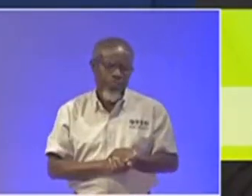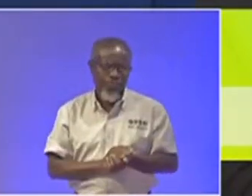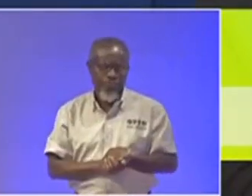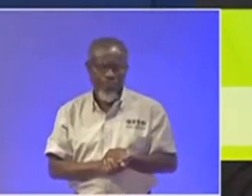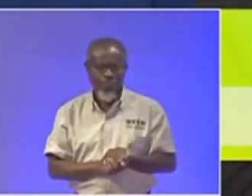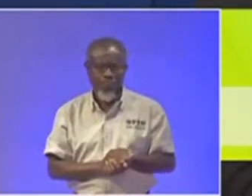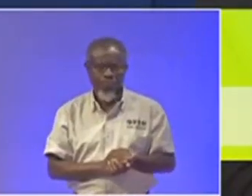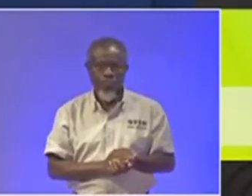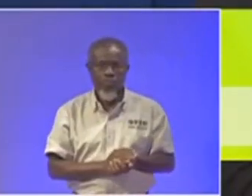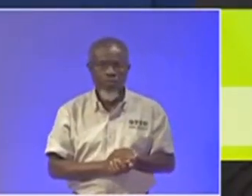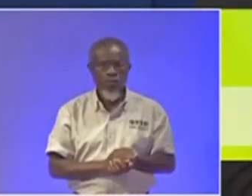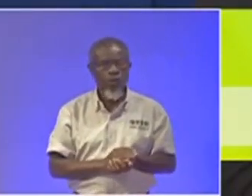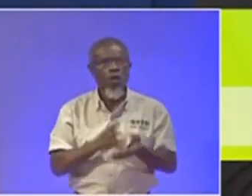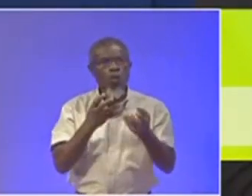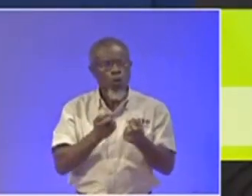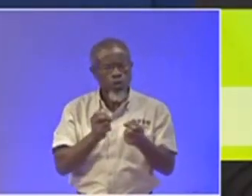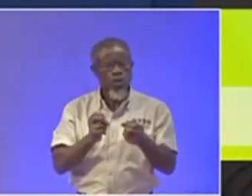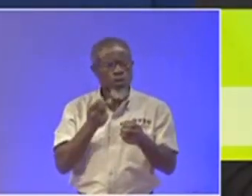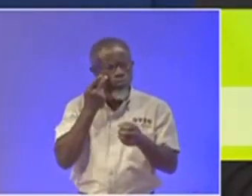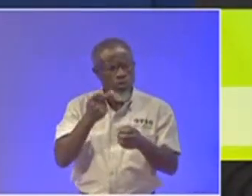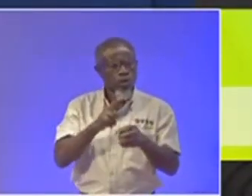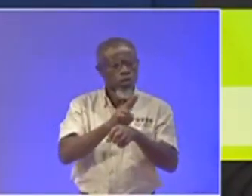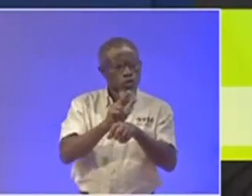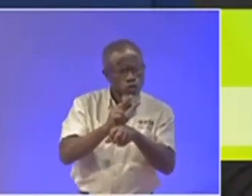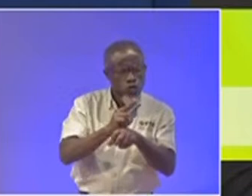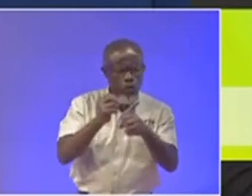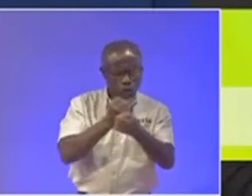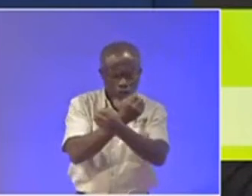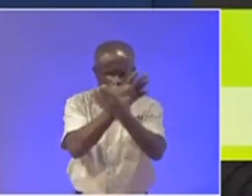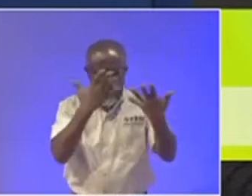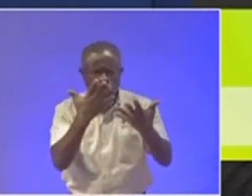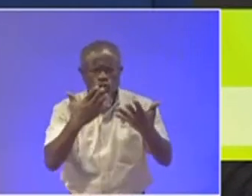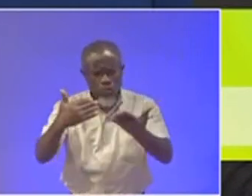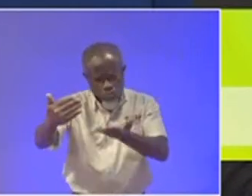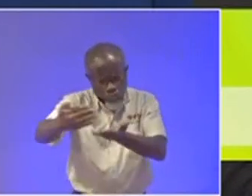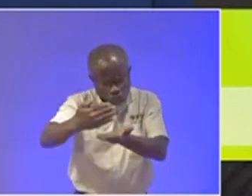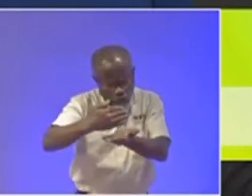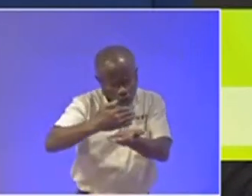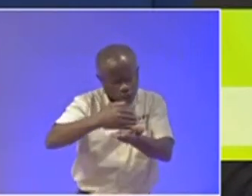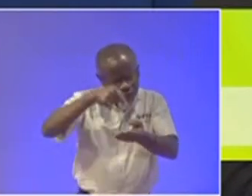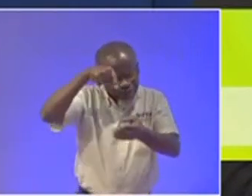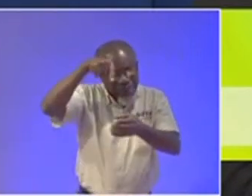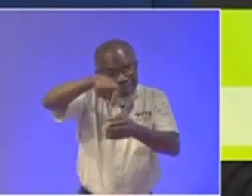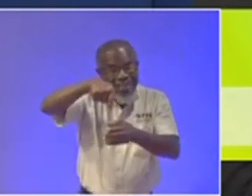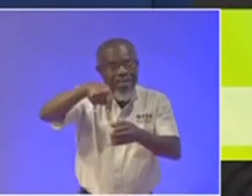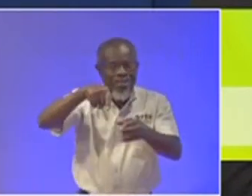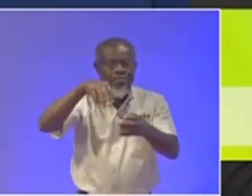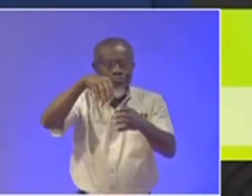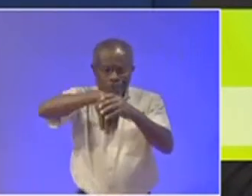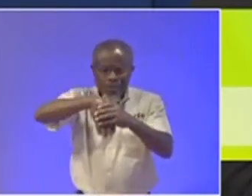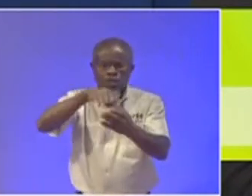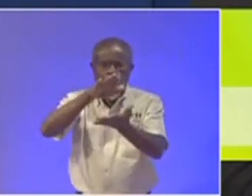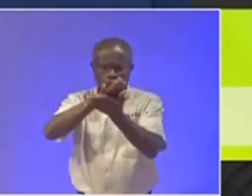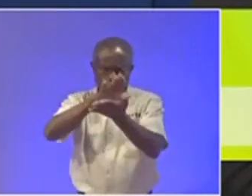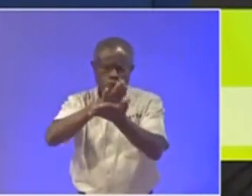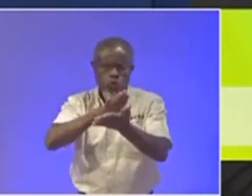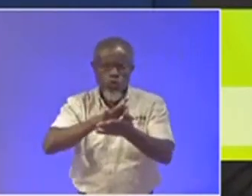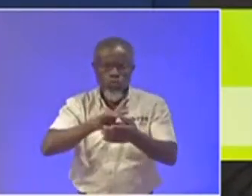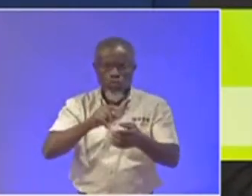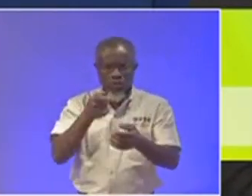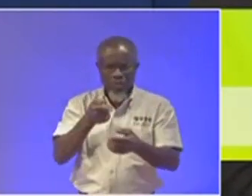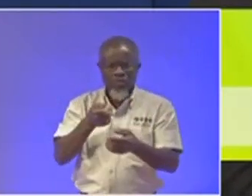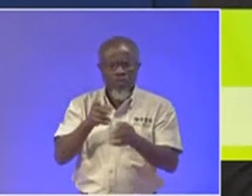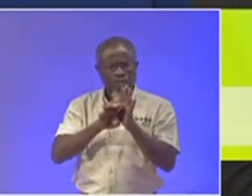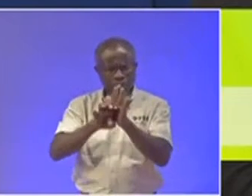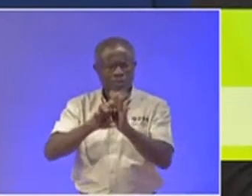see the use of the data that is collected in the school itself. So I find, even with our staff, I was